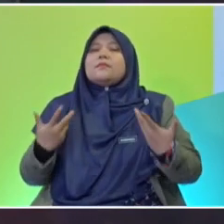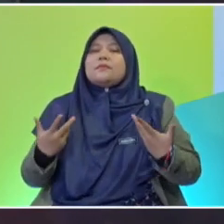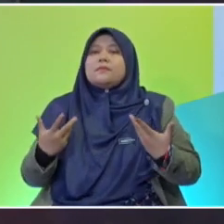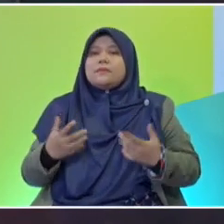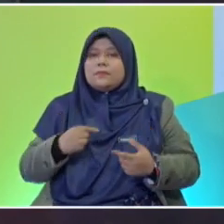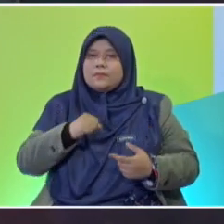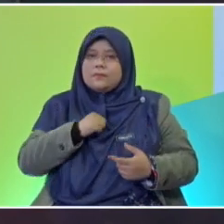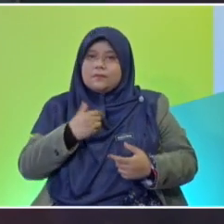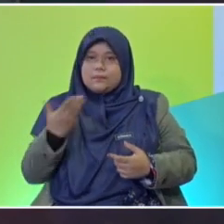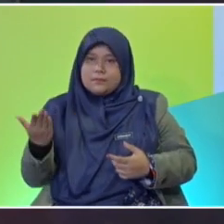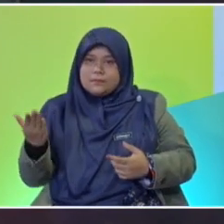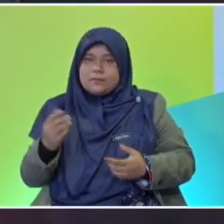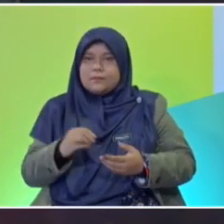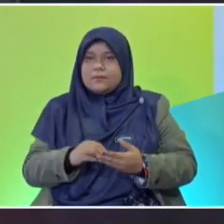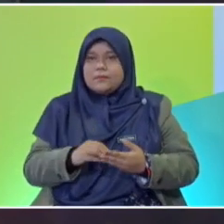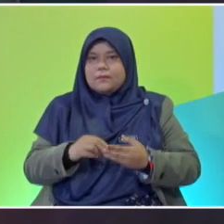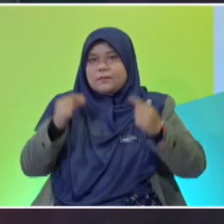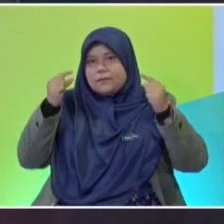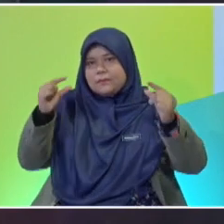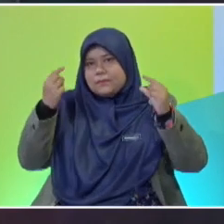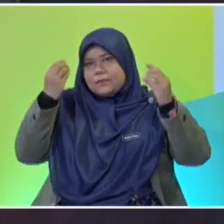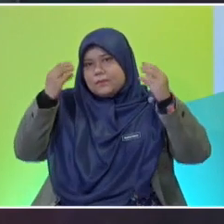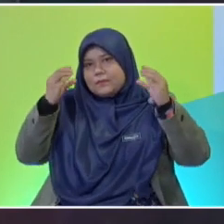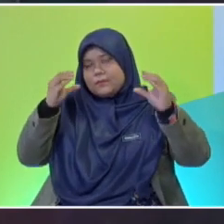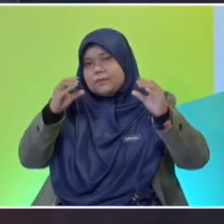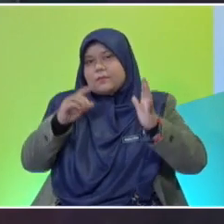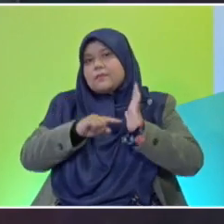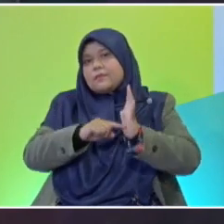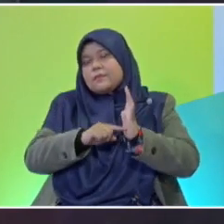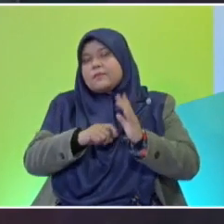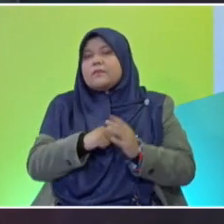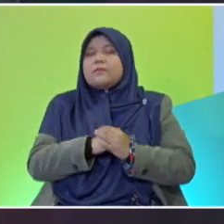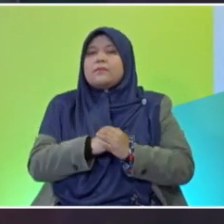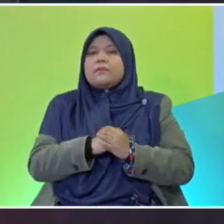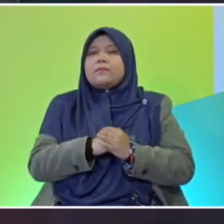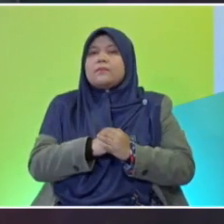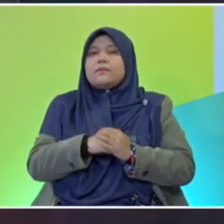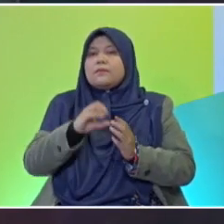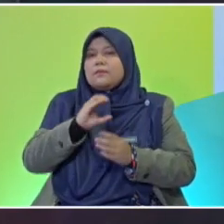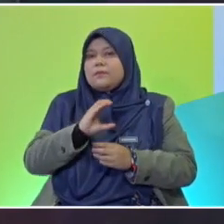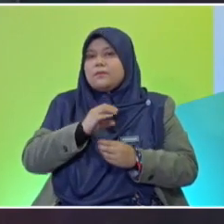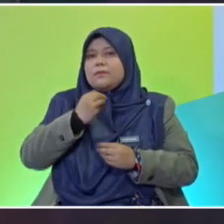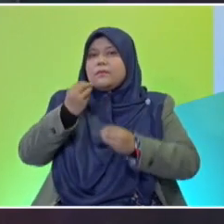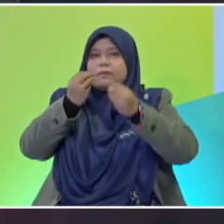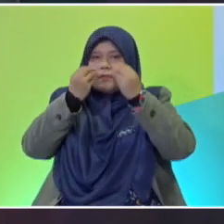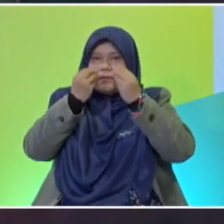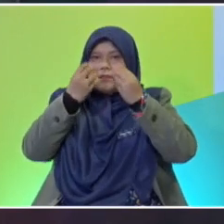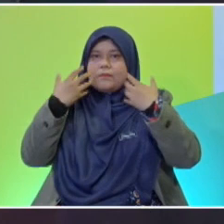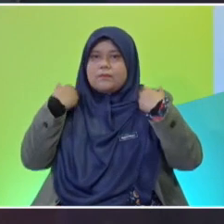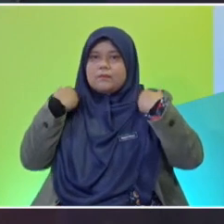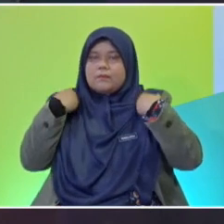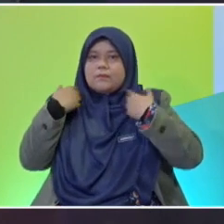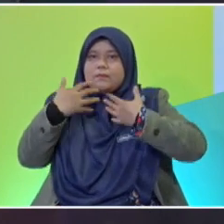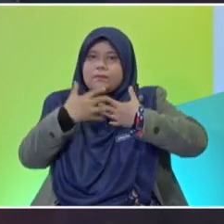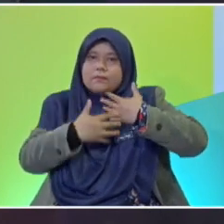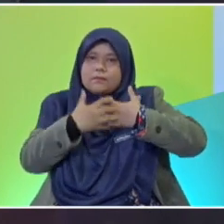me as the blood with oxygen-rich blood. Okay. So oxygen-rich blood, the pathway will be.